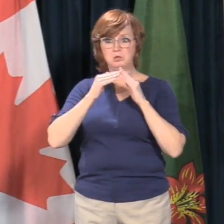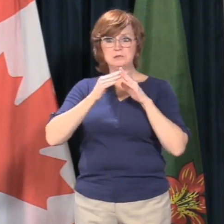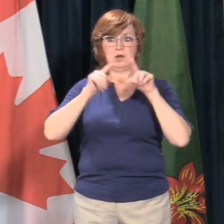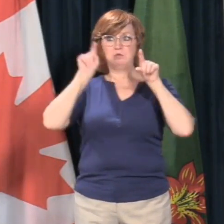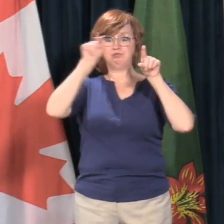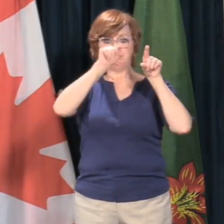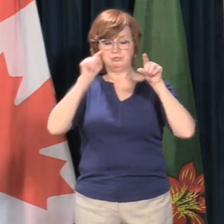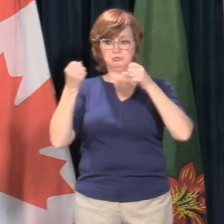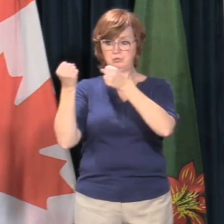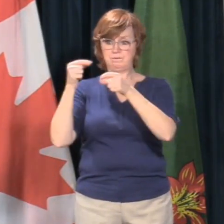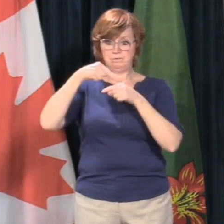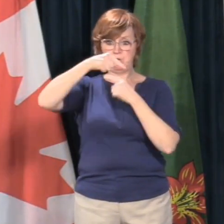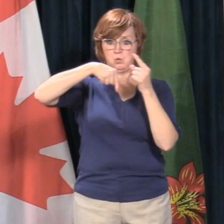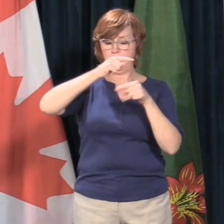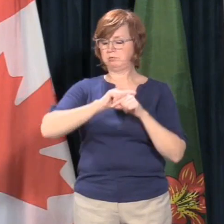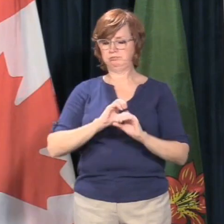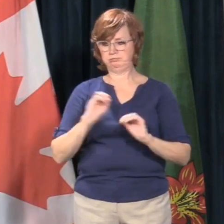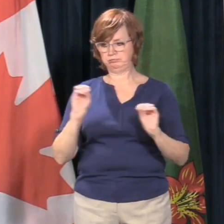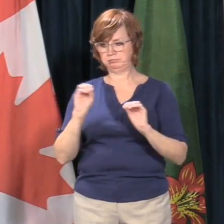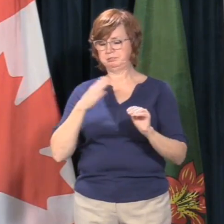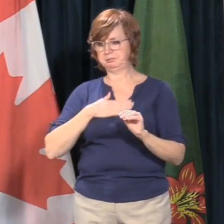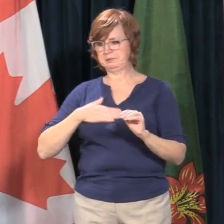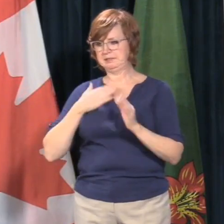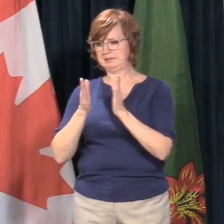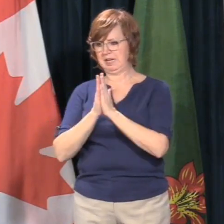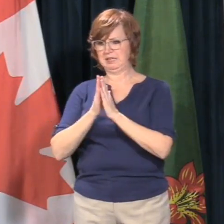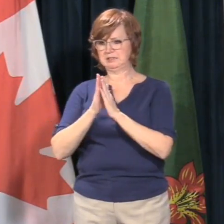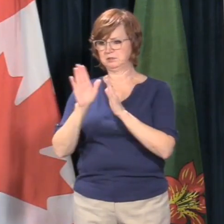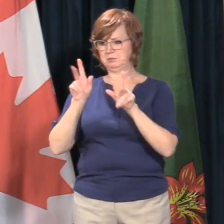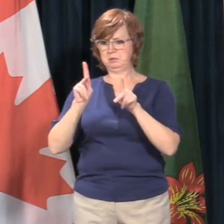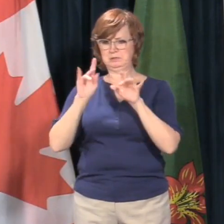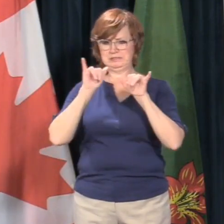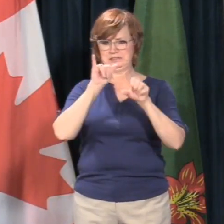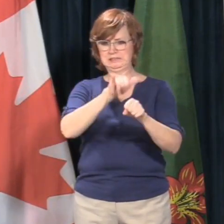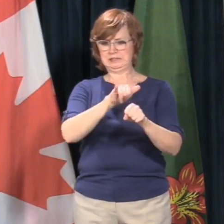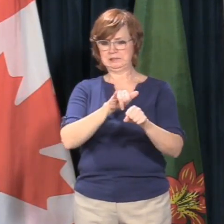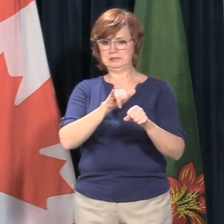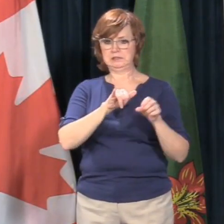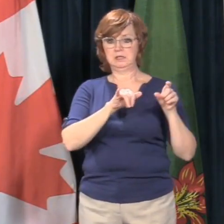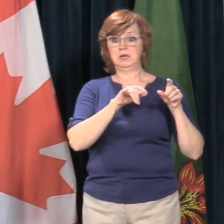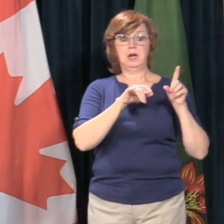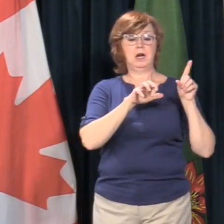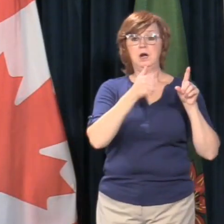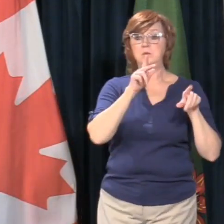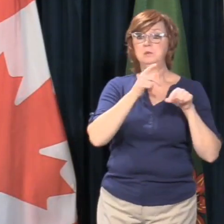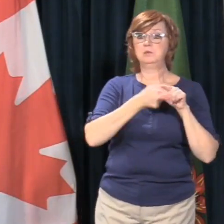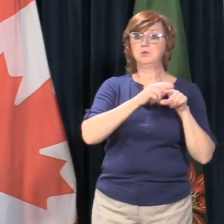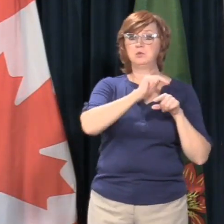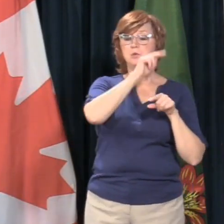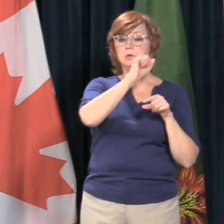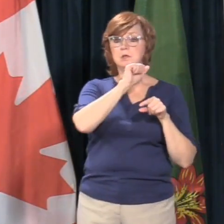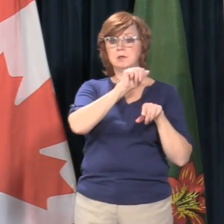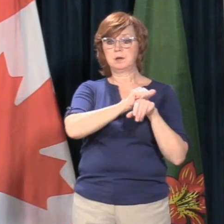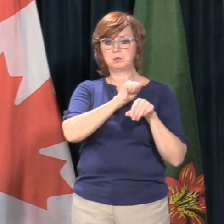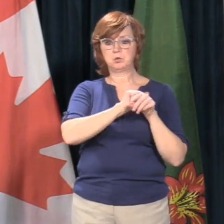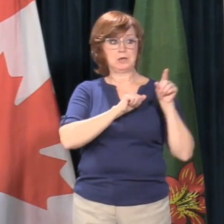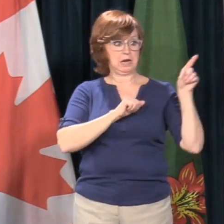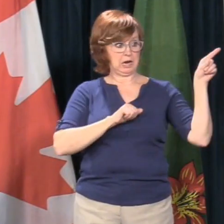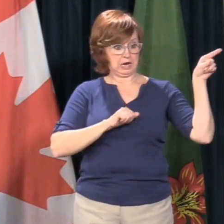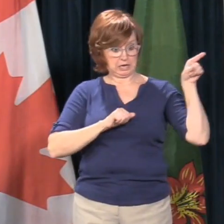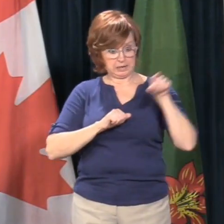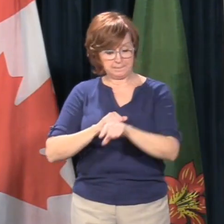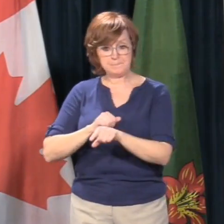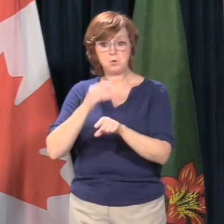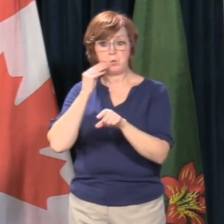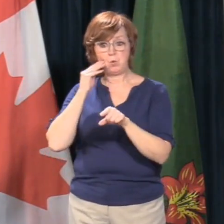to everyone who's coming from northern Alberta would go into self-isolation for